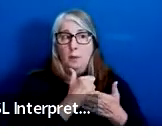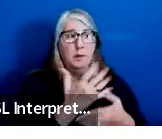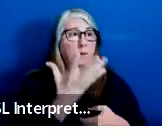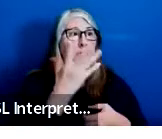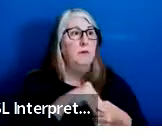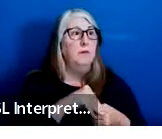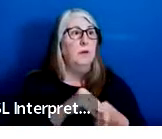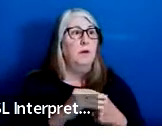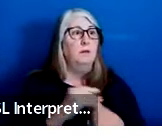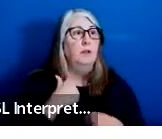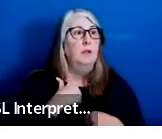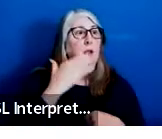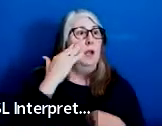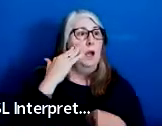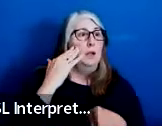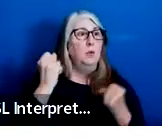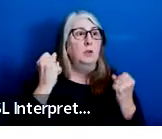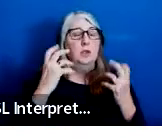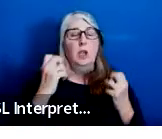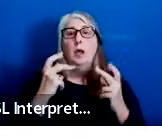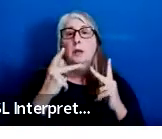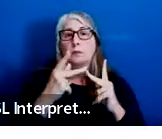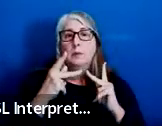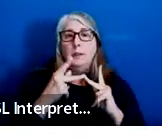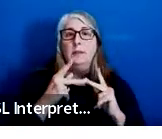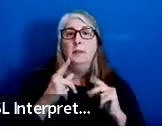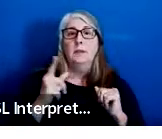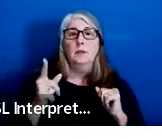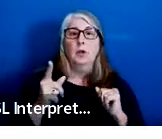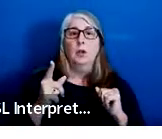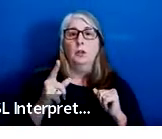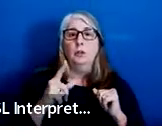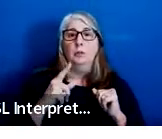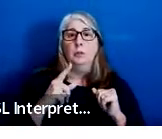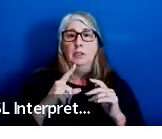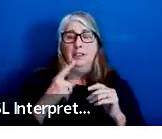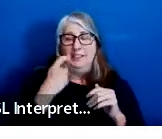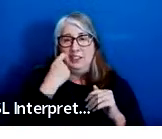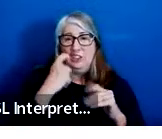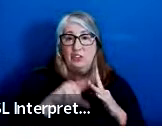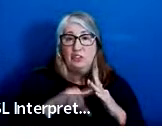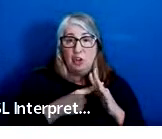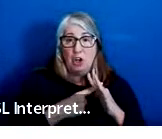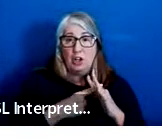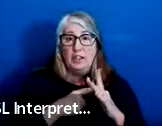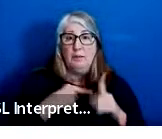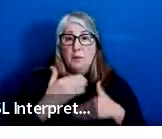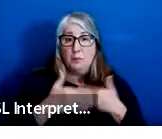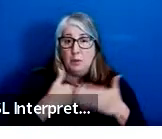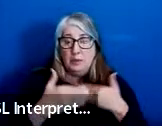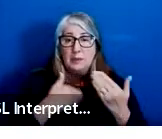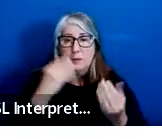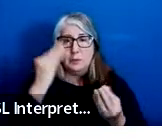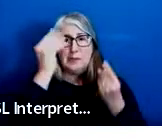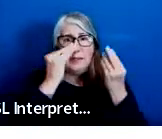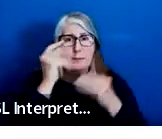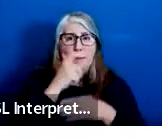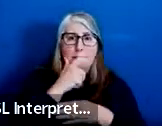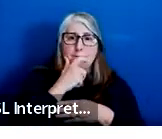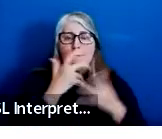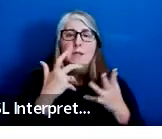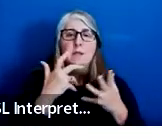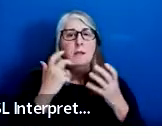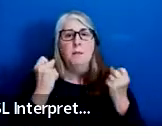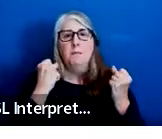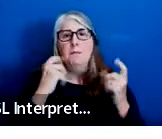So I know a lot of the municipalities are either in the pilot phase or are considering this. A lot of things are going through various different